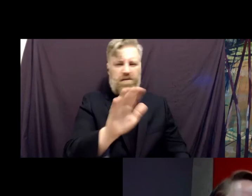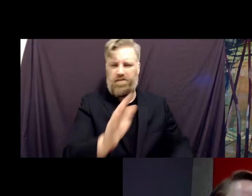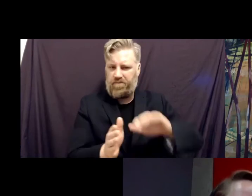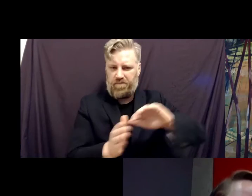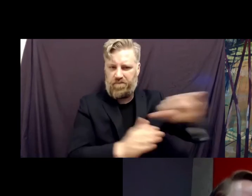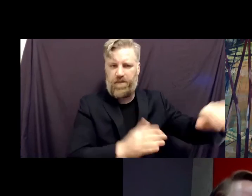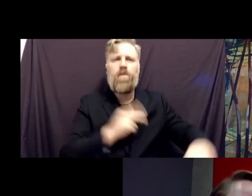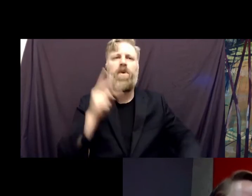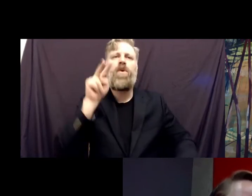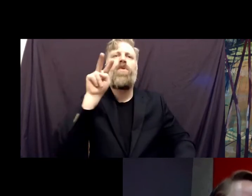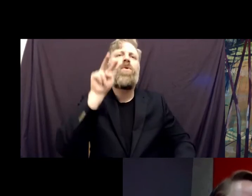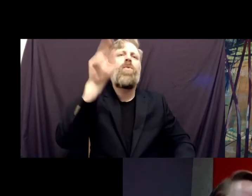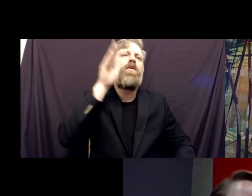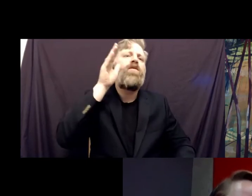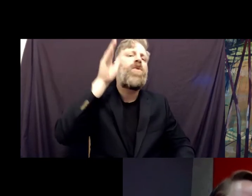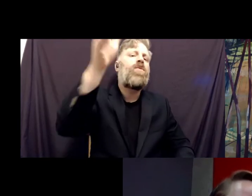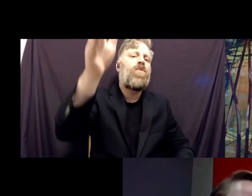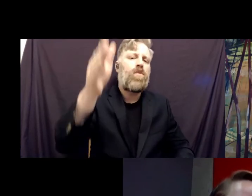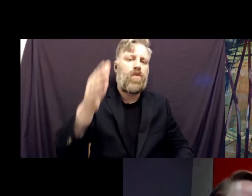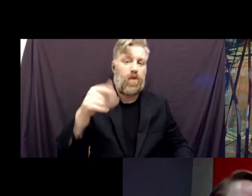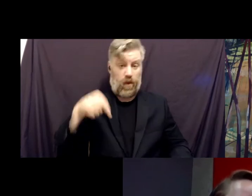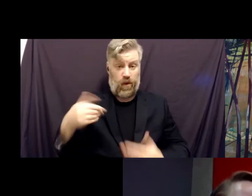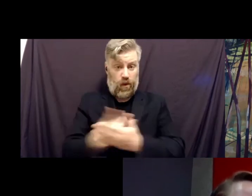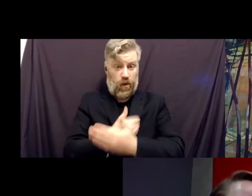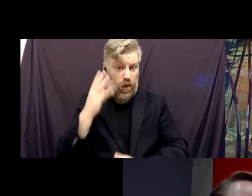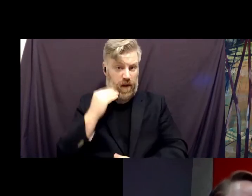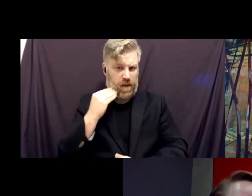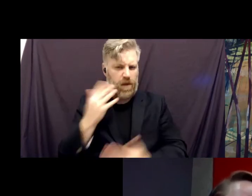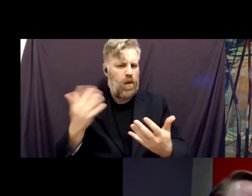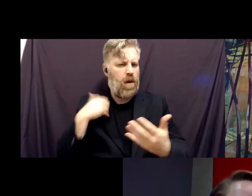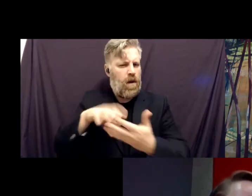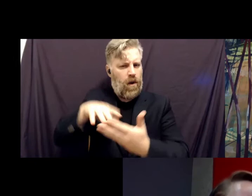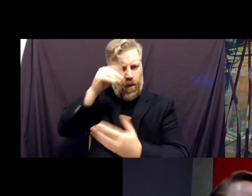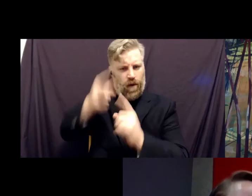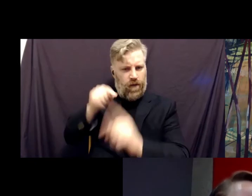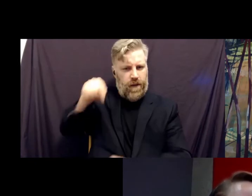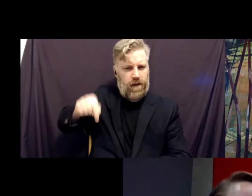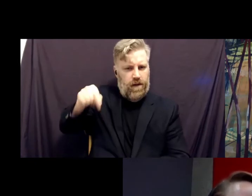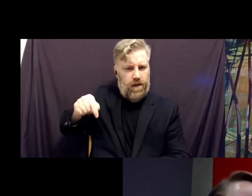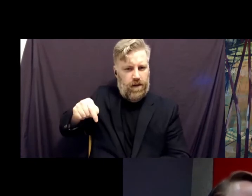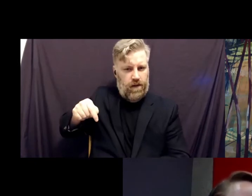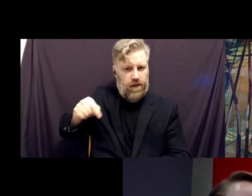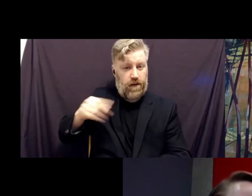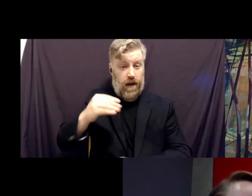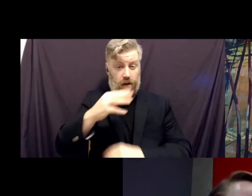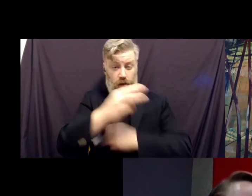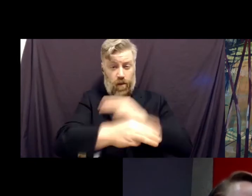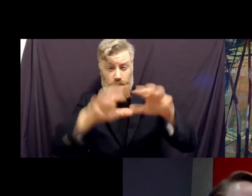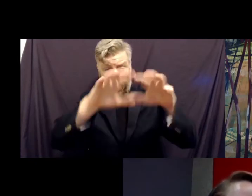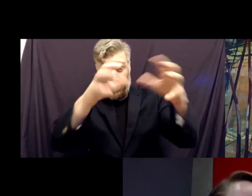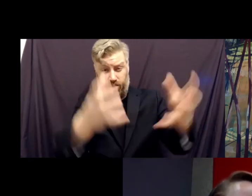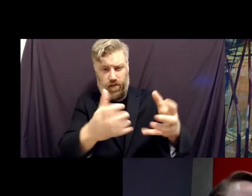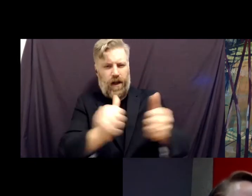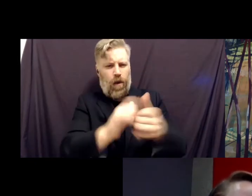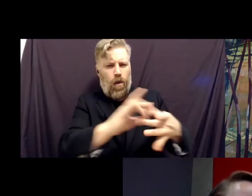new experience? How can we cooperate globally to lead the